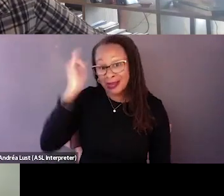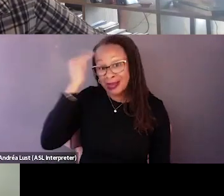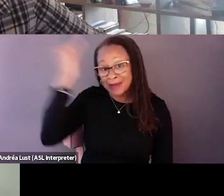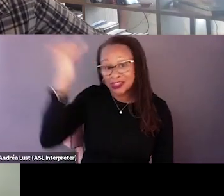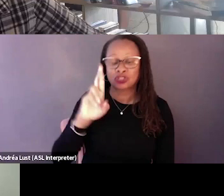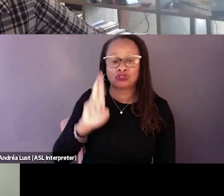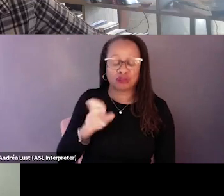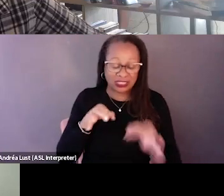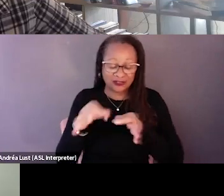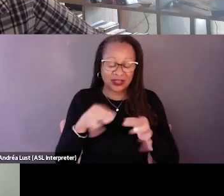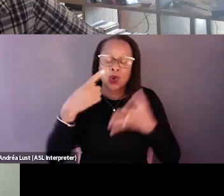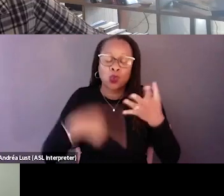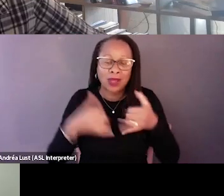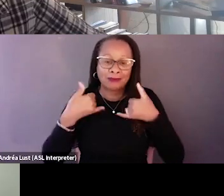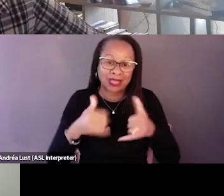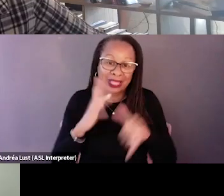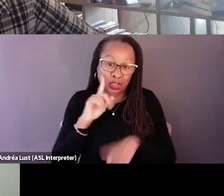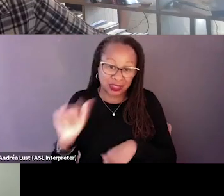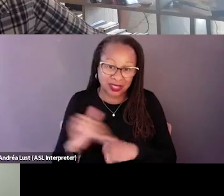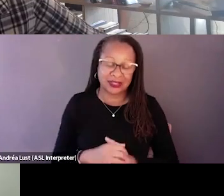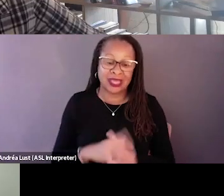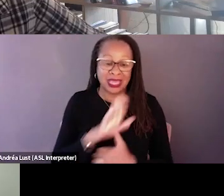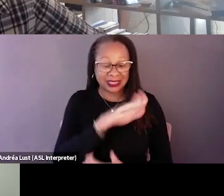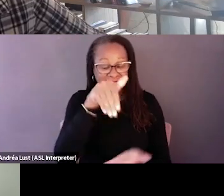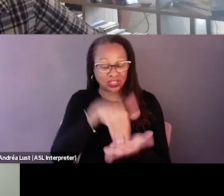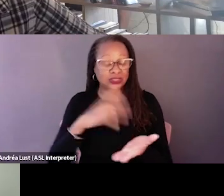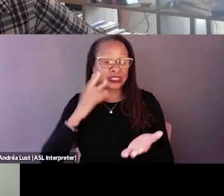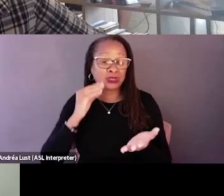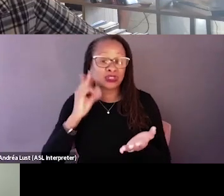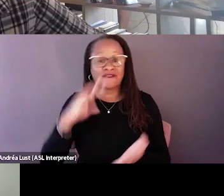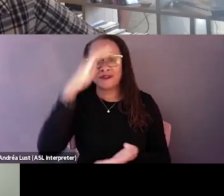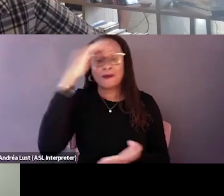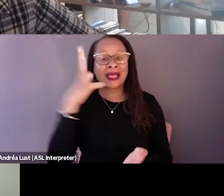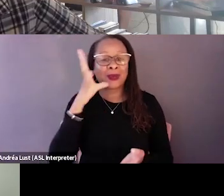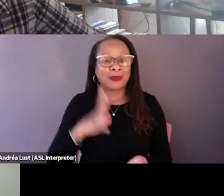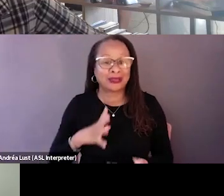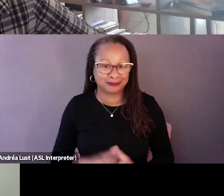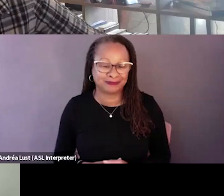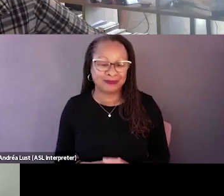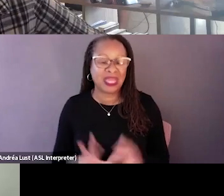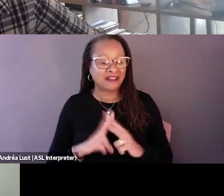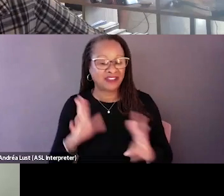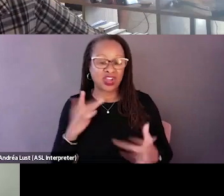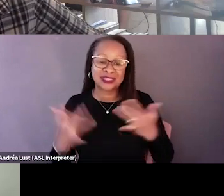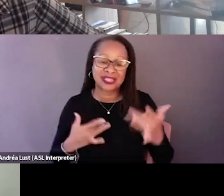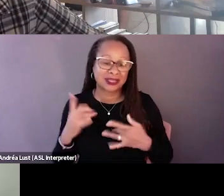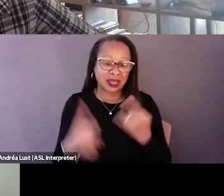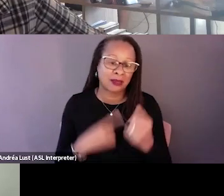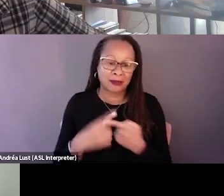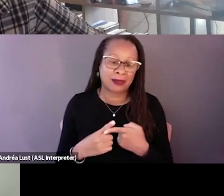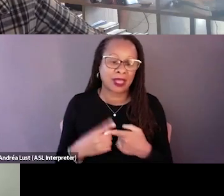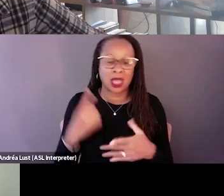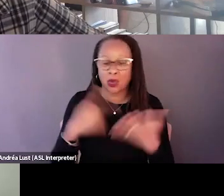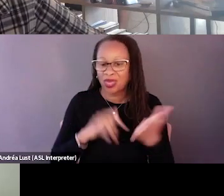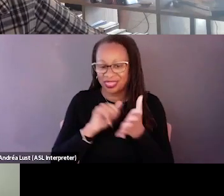redefining what play looks like, centering the experiences of Black women. And I'm very excited about what